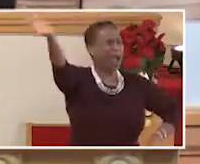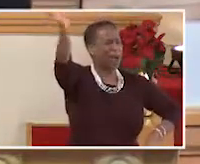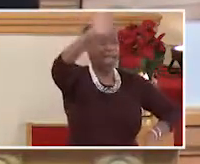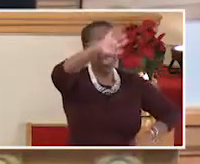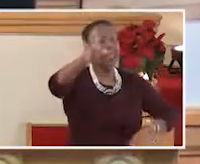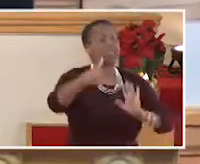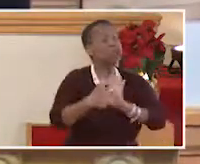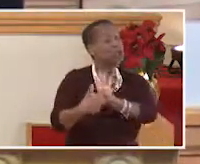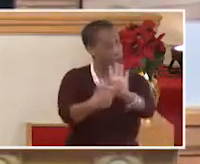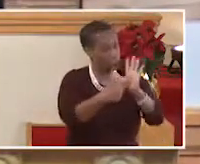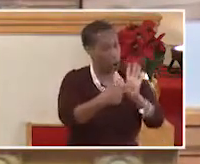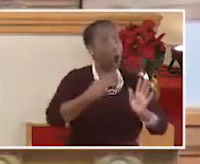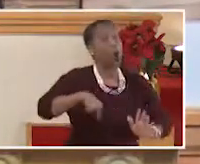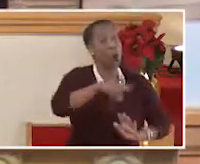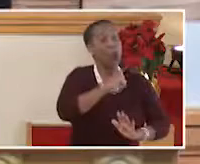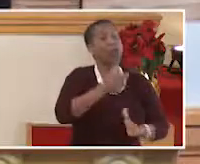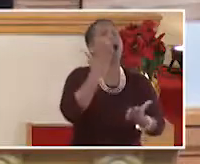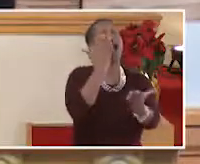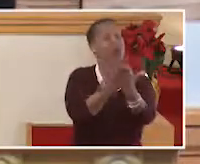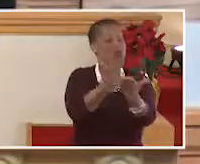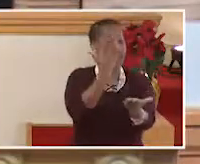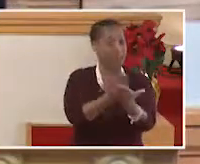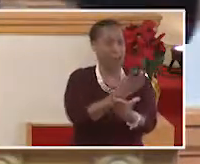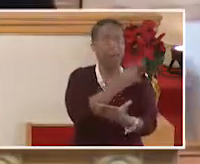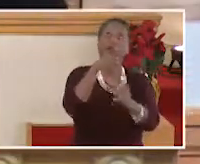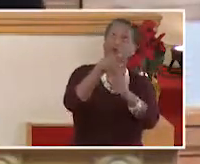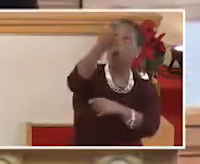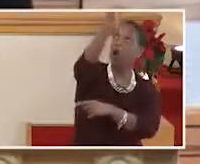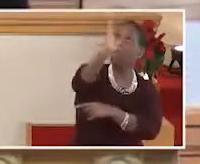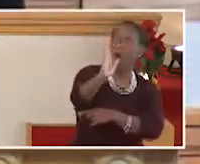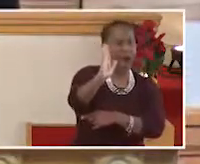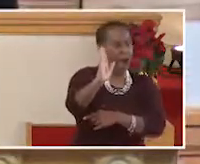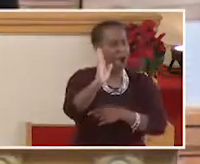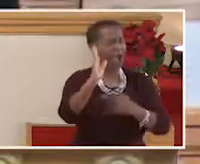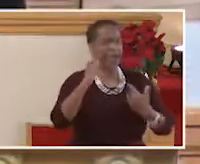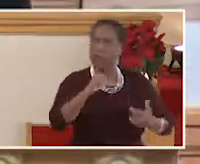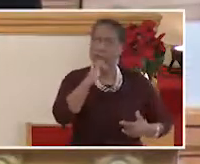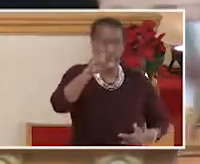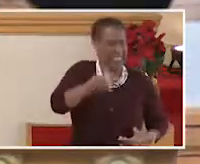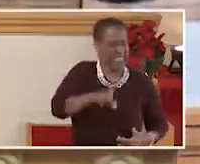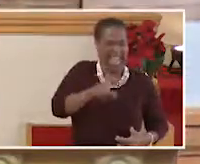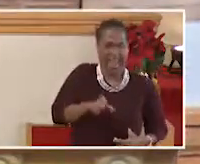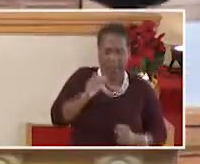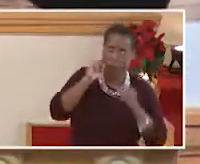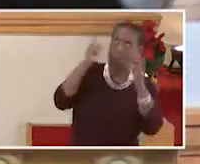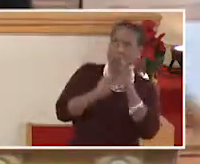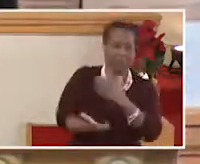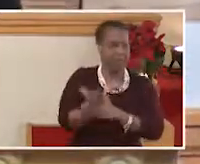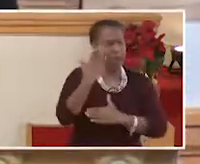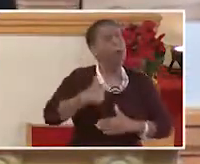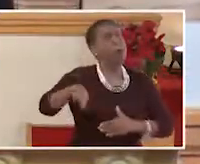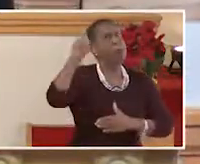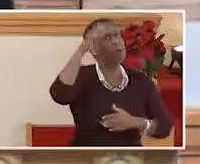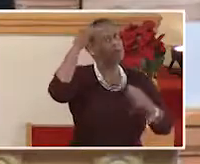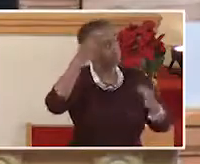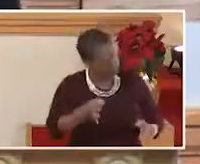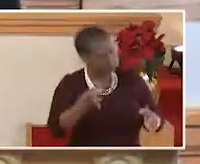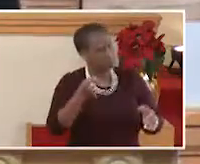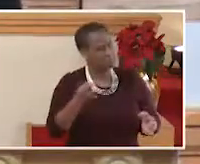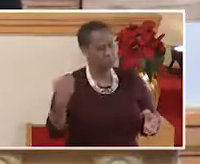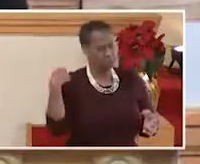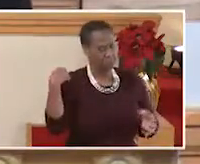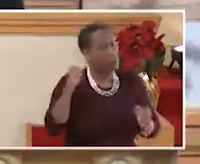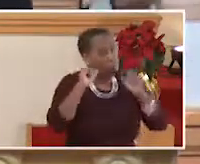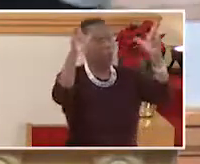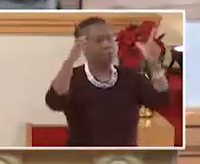some sign that we are grateful to a God who didn't have to wake us up, but saw fit to be faithful to wake